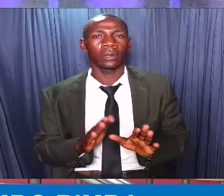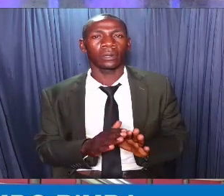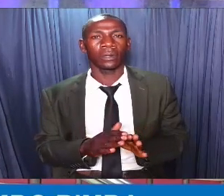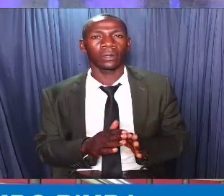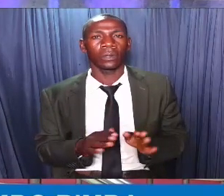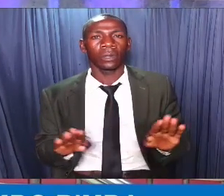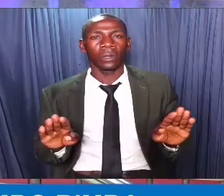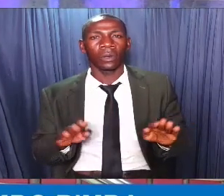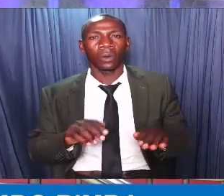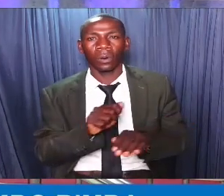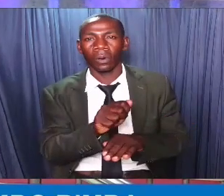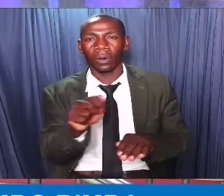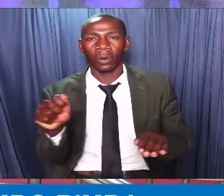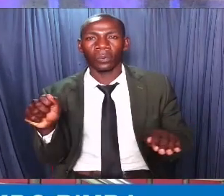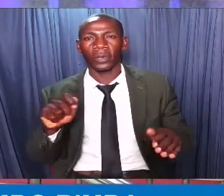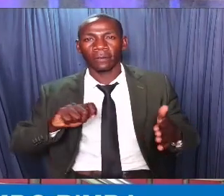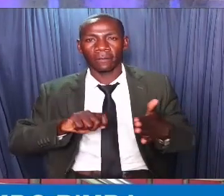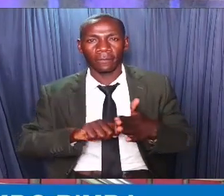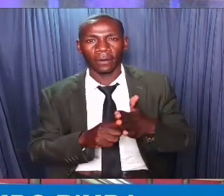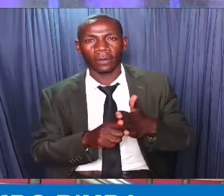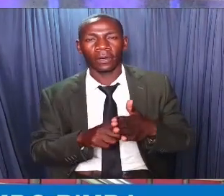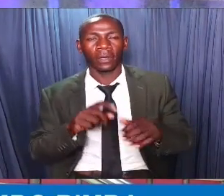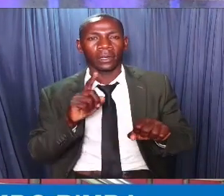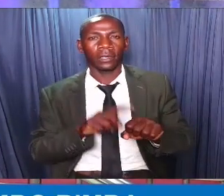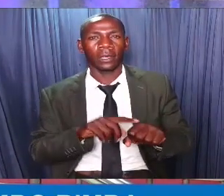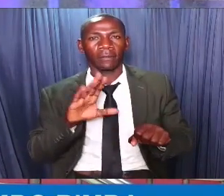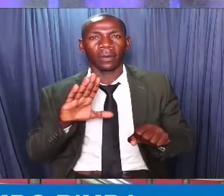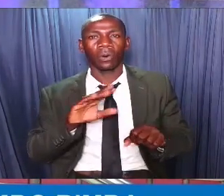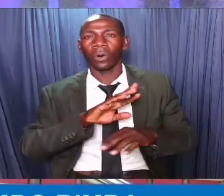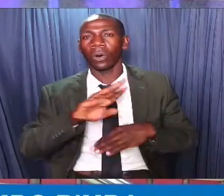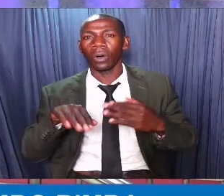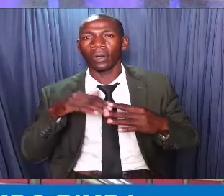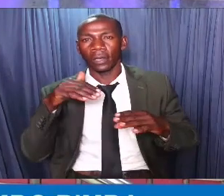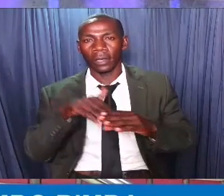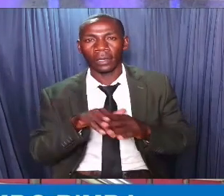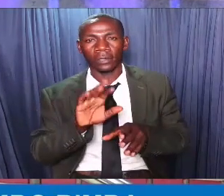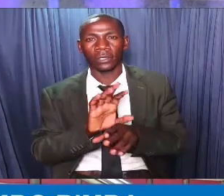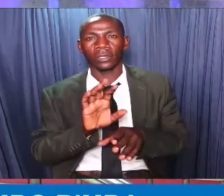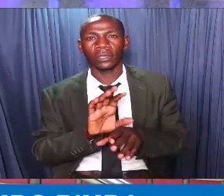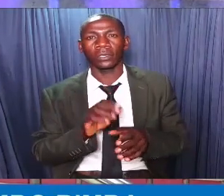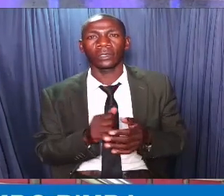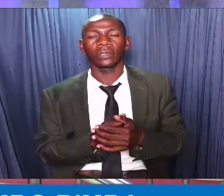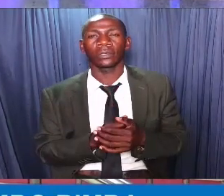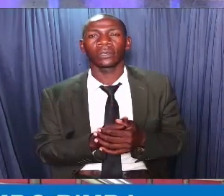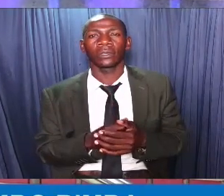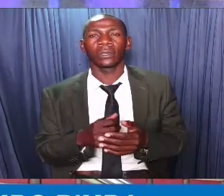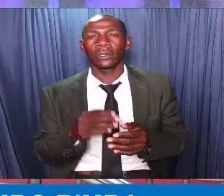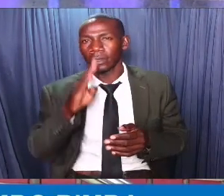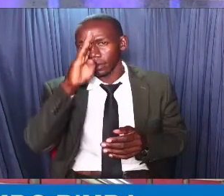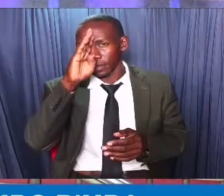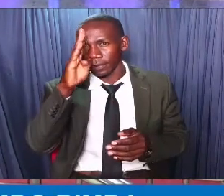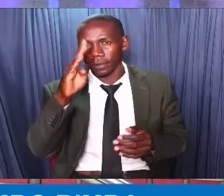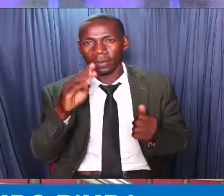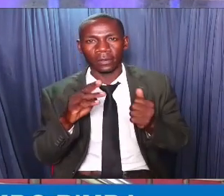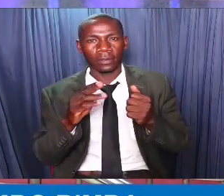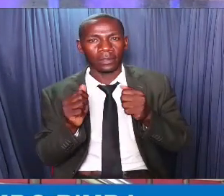Milango yote ifungwe. All the doors be locked. 11 na nusu wote wawe hapa ndani. All to be here 5:30. Na Jumapili 4 na nusu